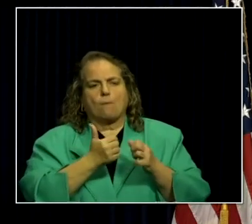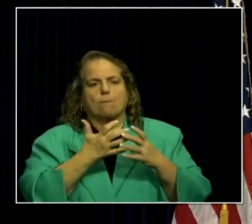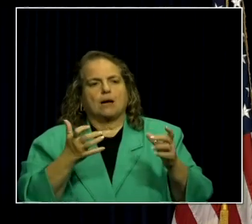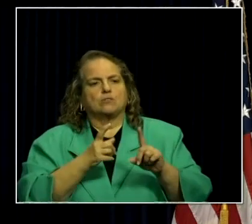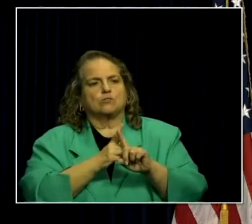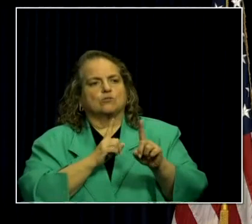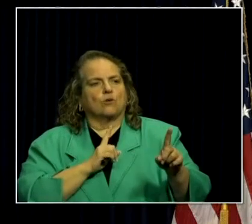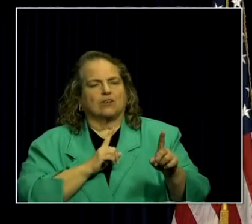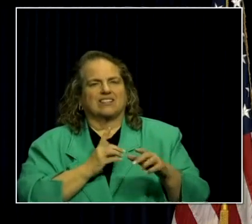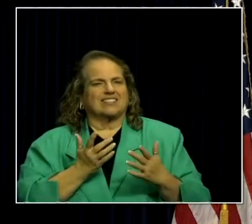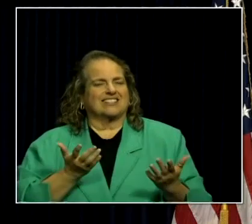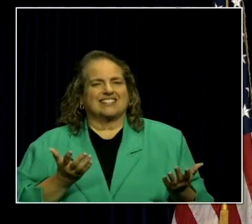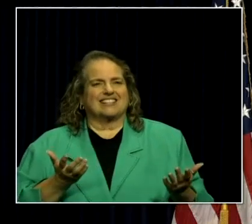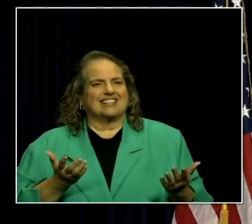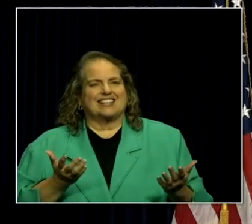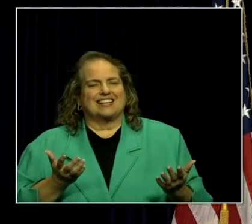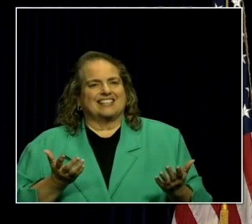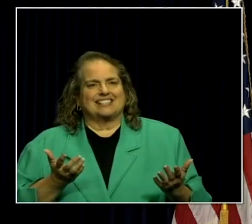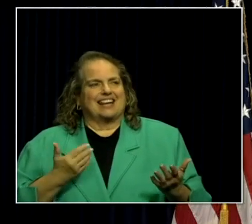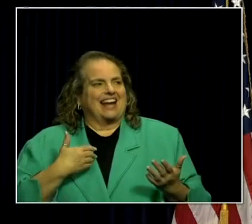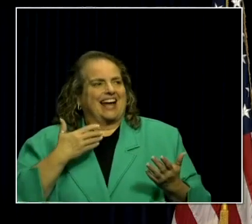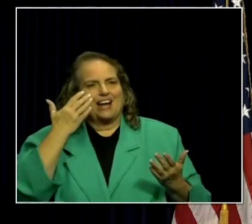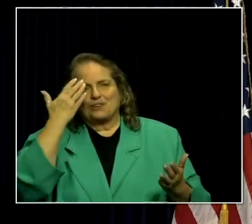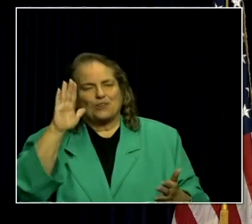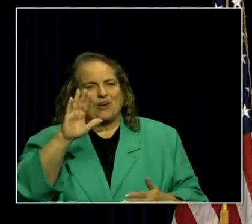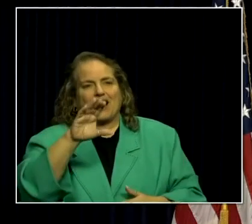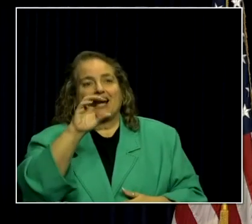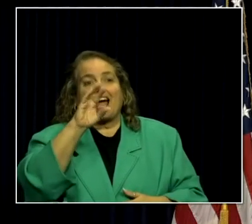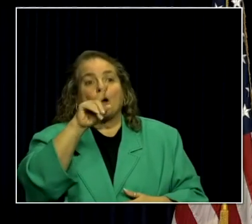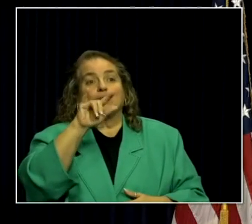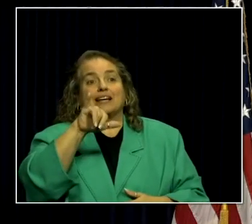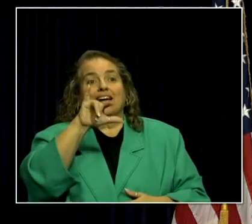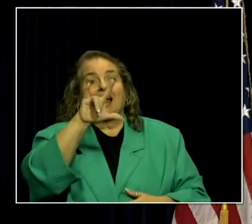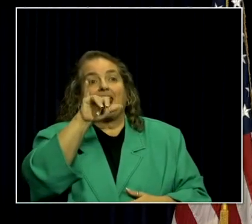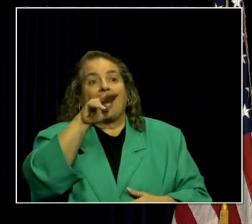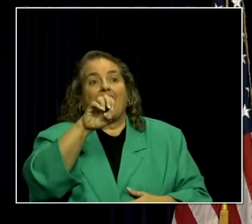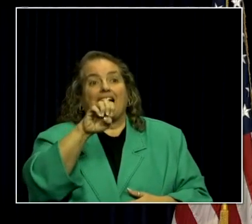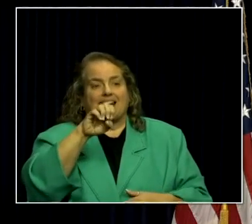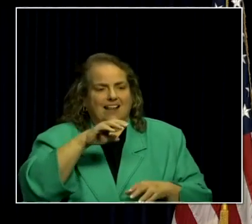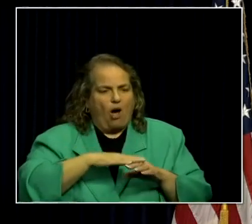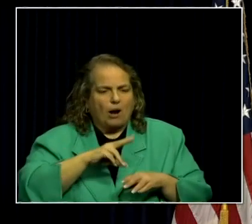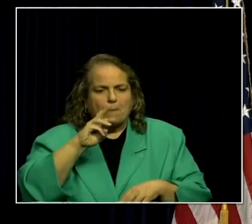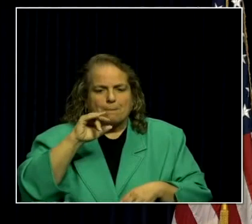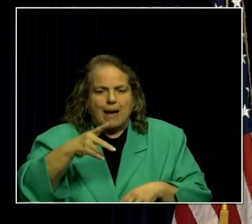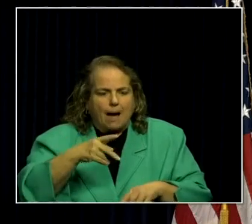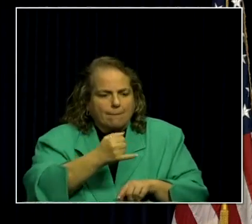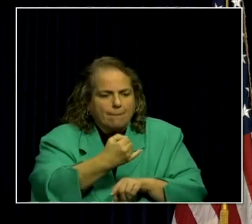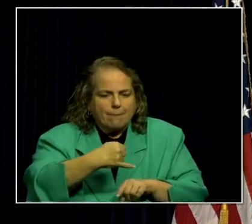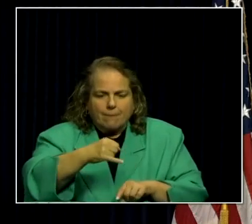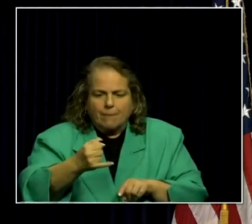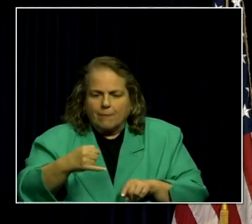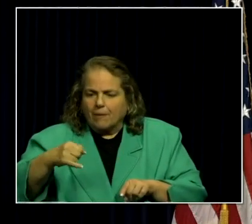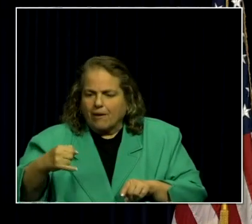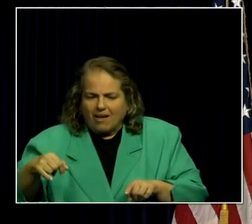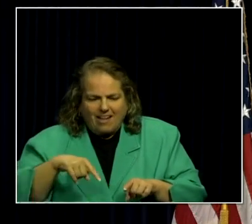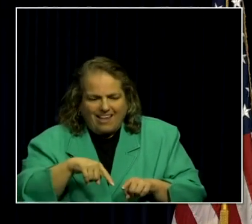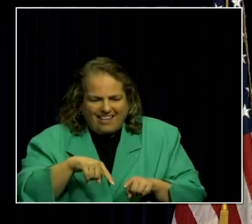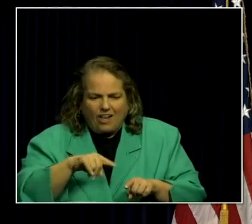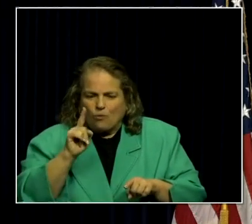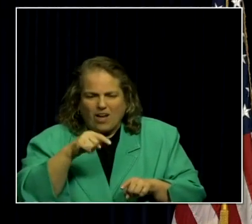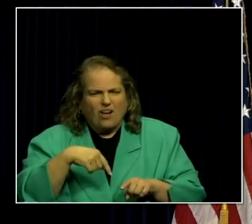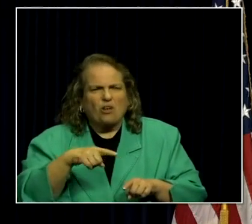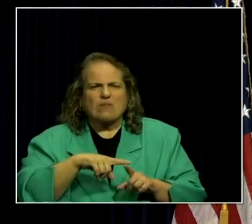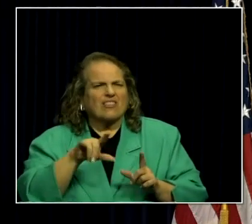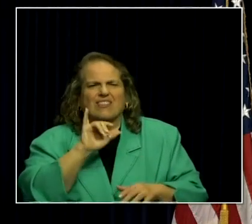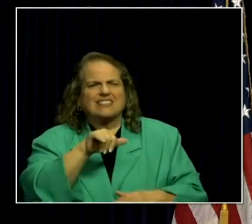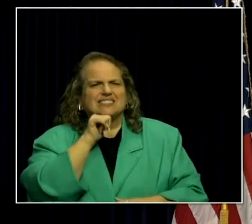A county line is something that we put on a map. It's not real. I know it's real in terms of government services, but it is